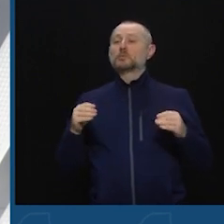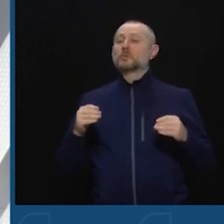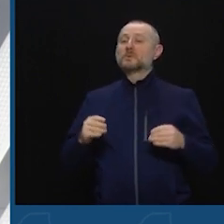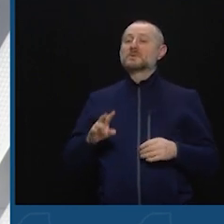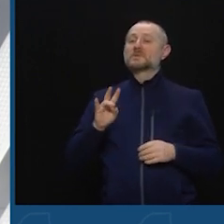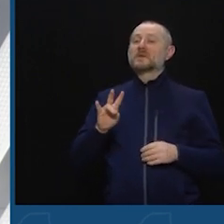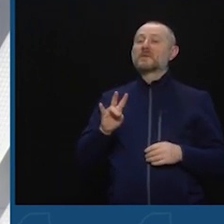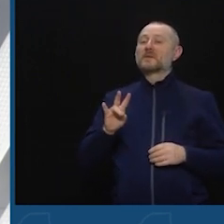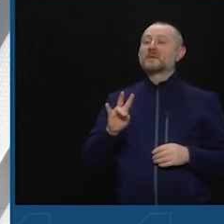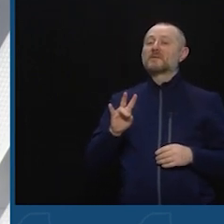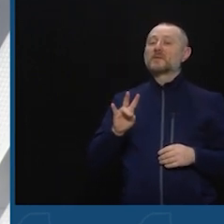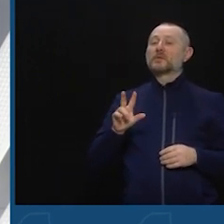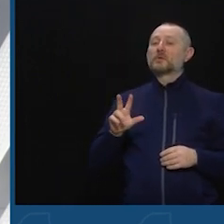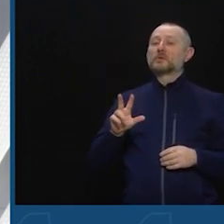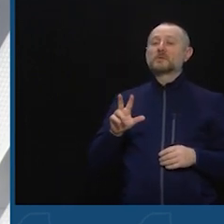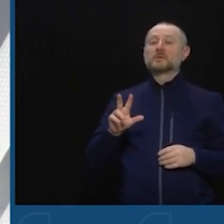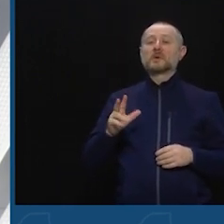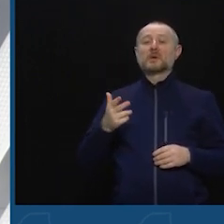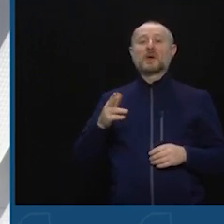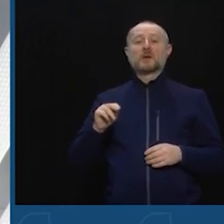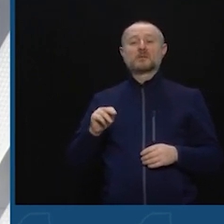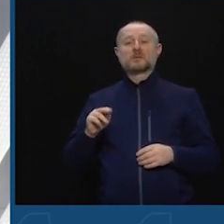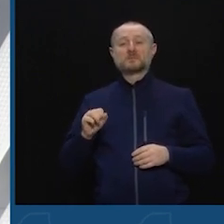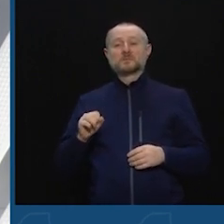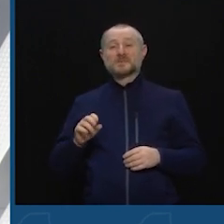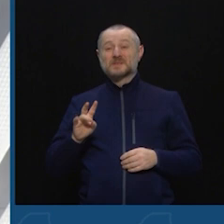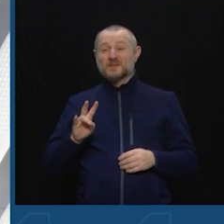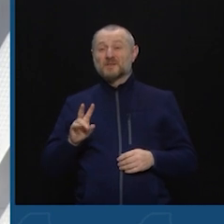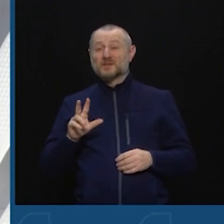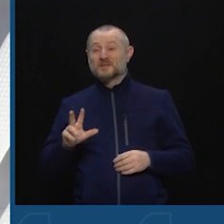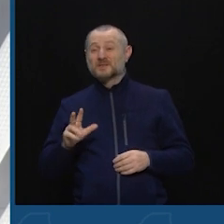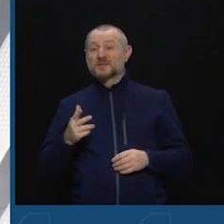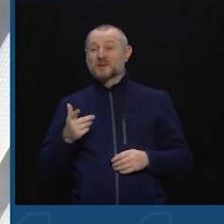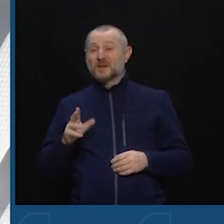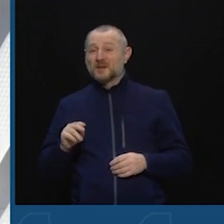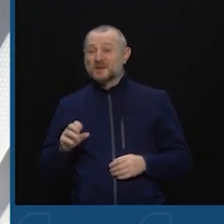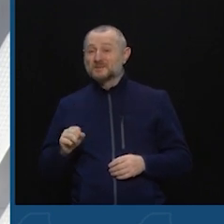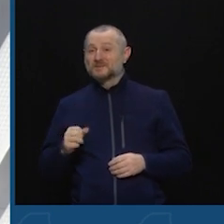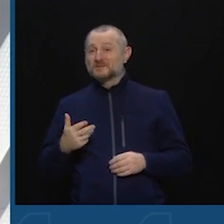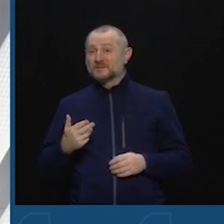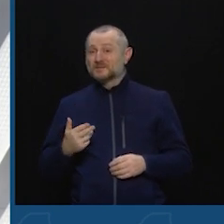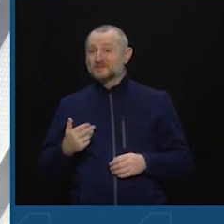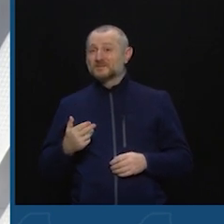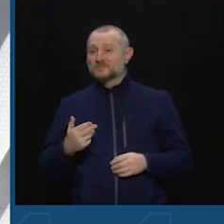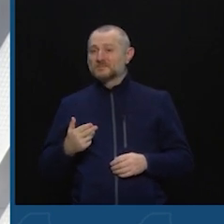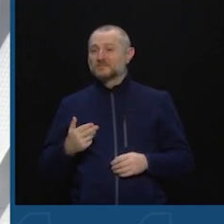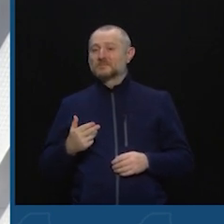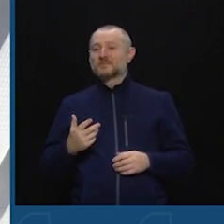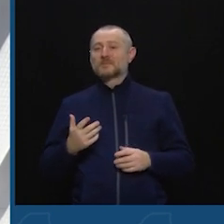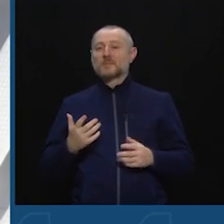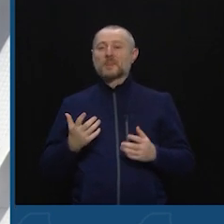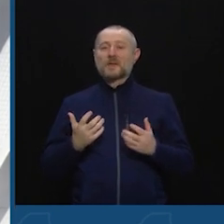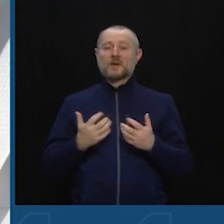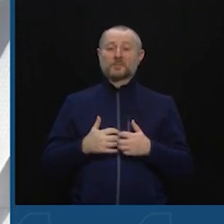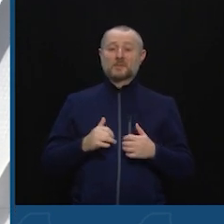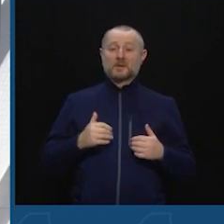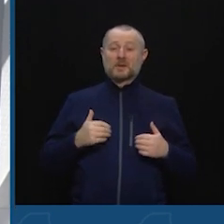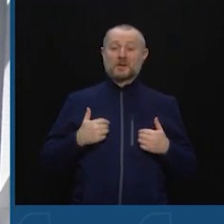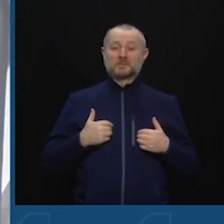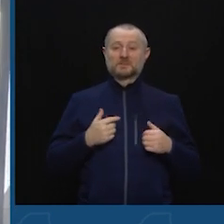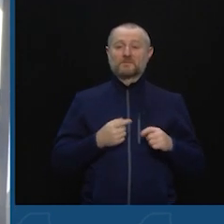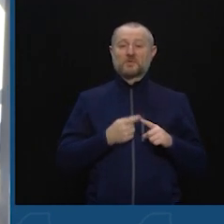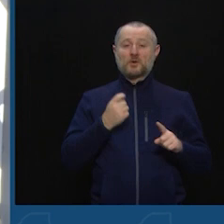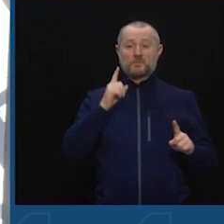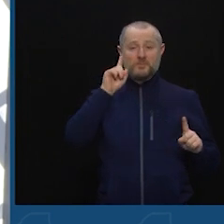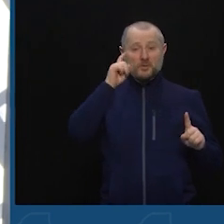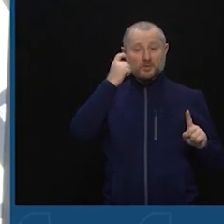73 guns. 73 guns. A combination of a young man from the Bronx